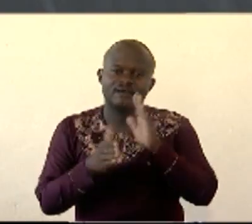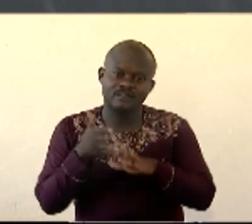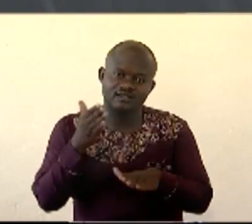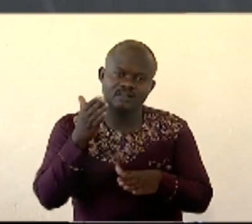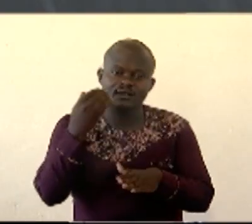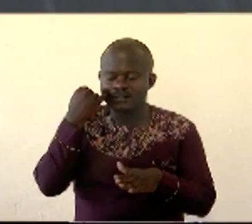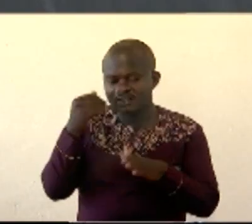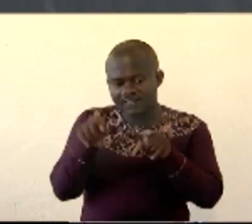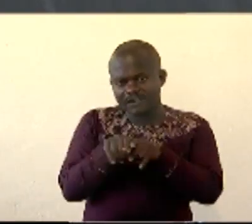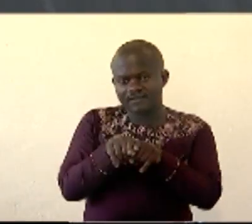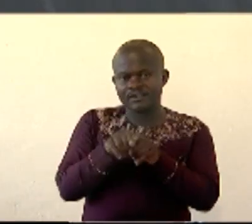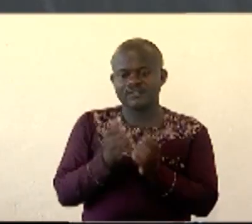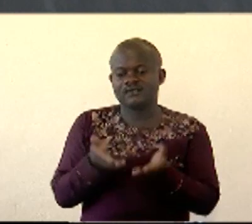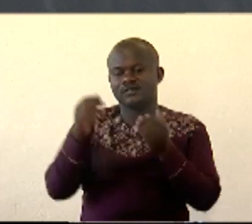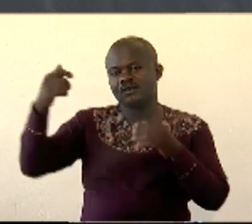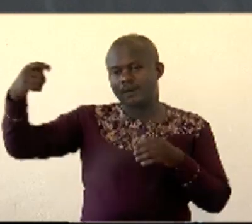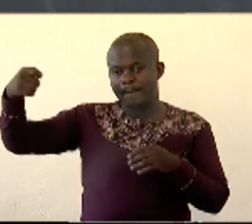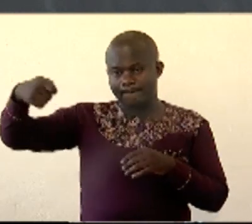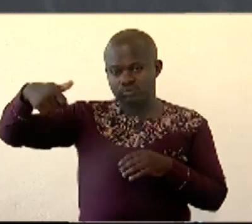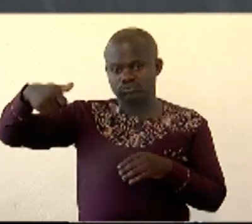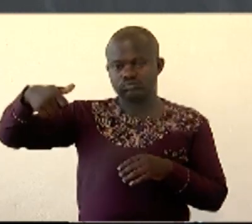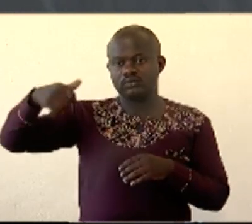even with the increase of light intensity.